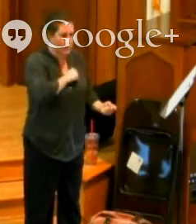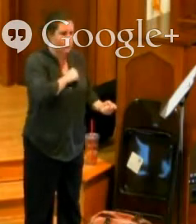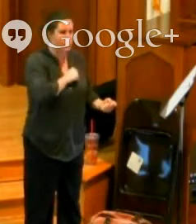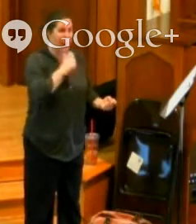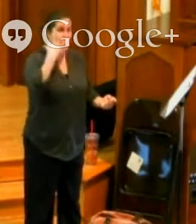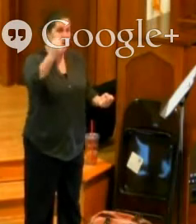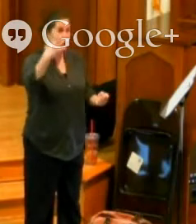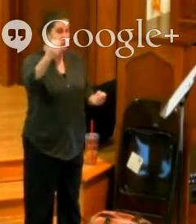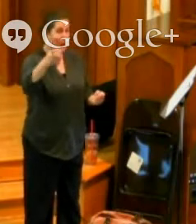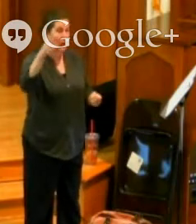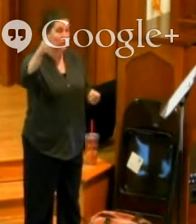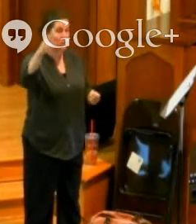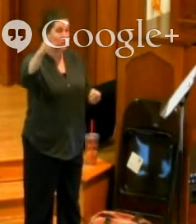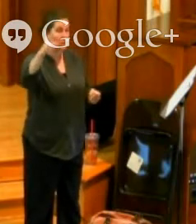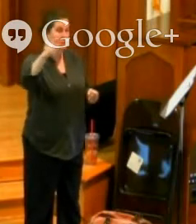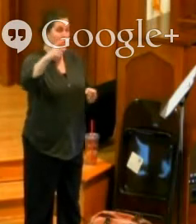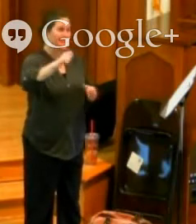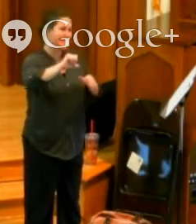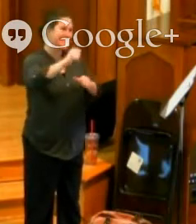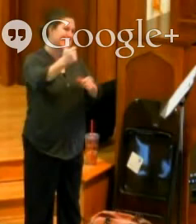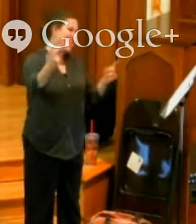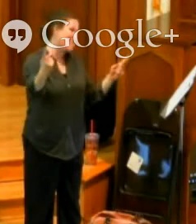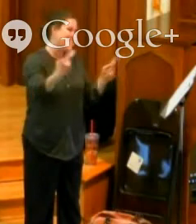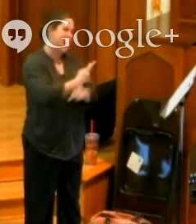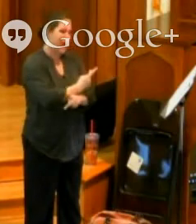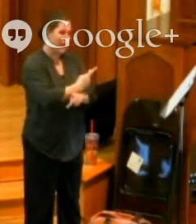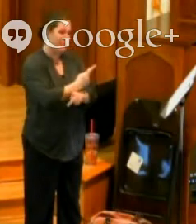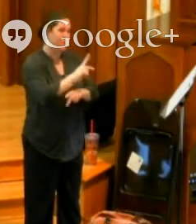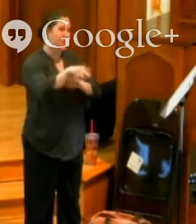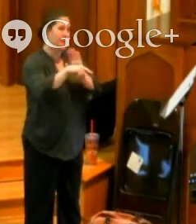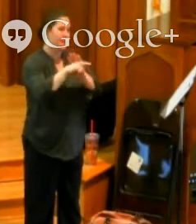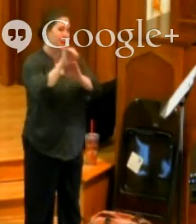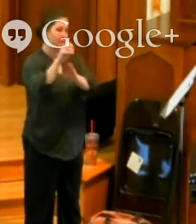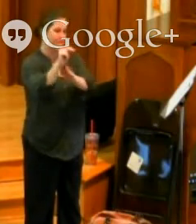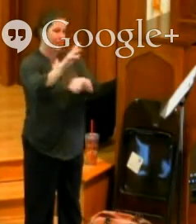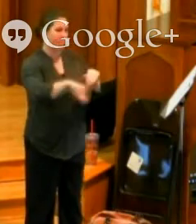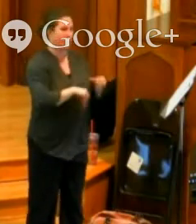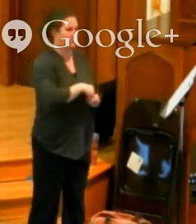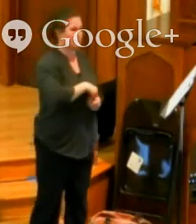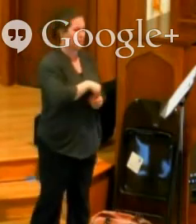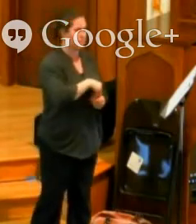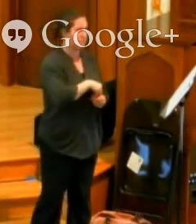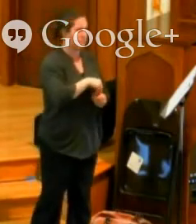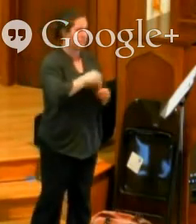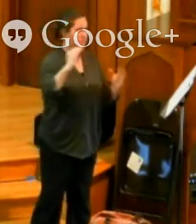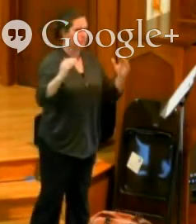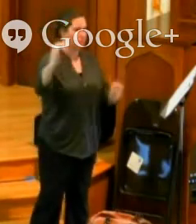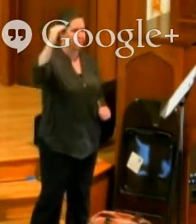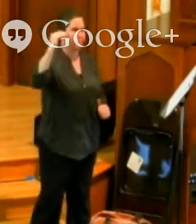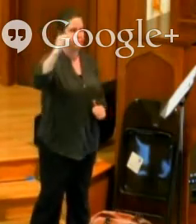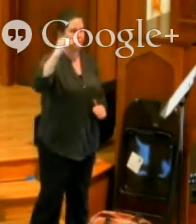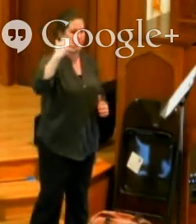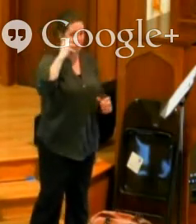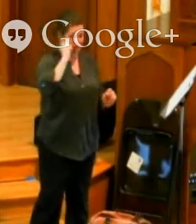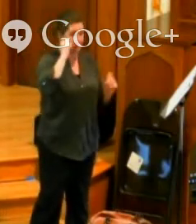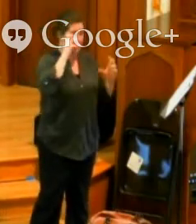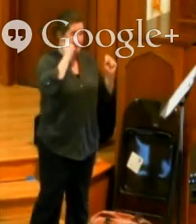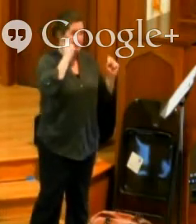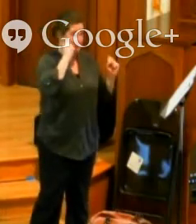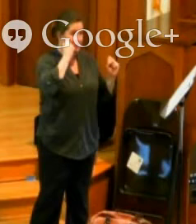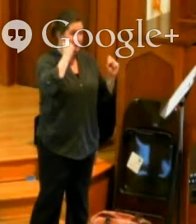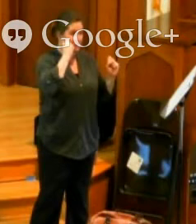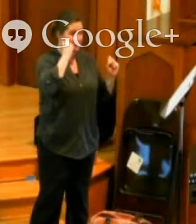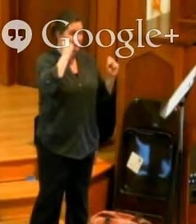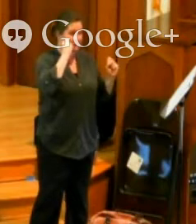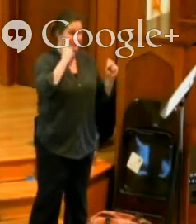10 times the negative charged ions as indoors. I know, that's amazing, isn't it? The coolest thing